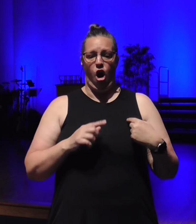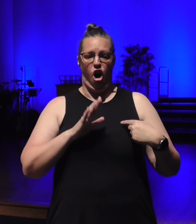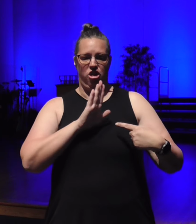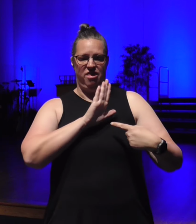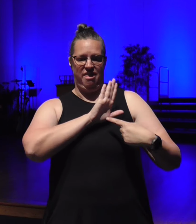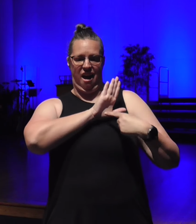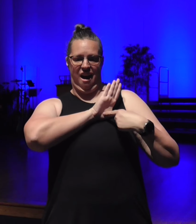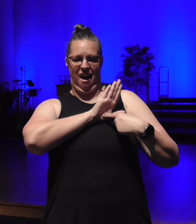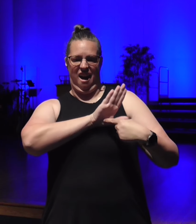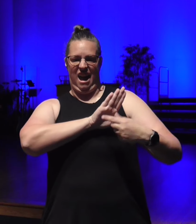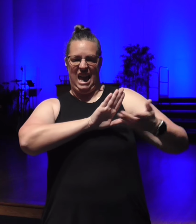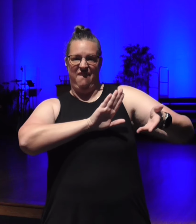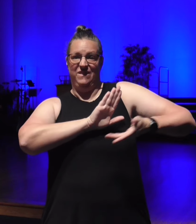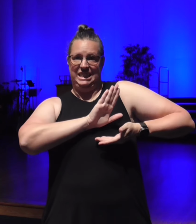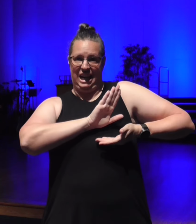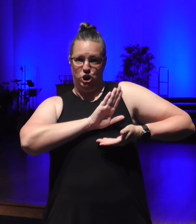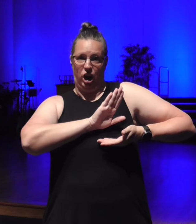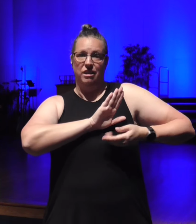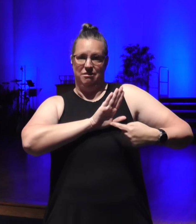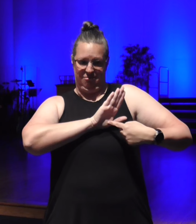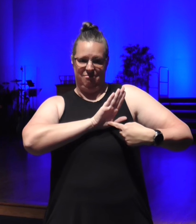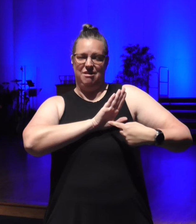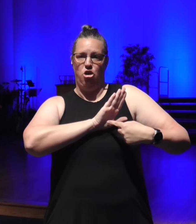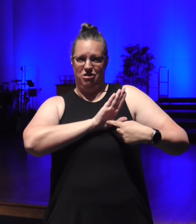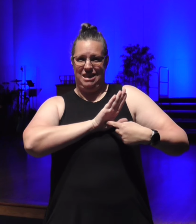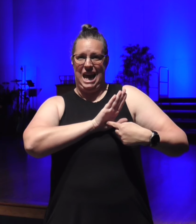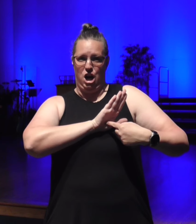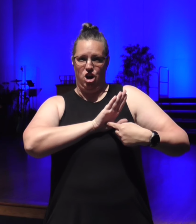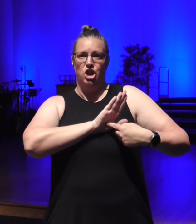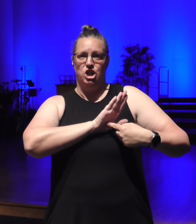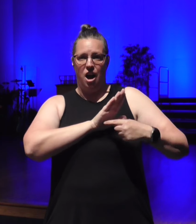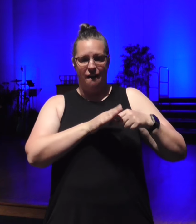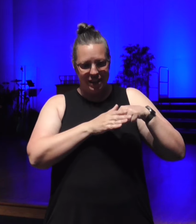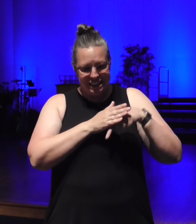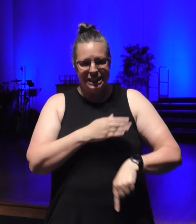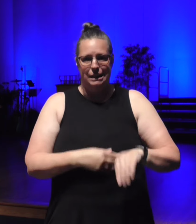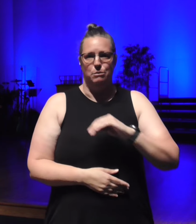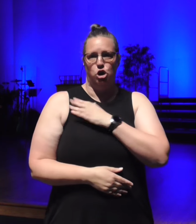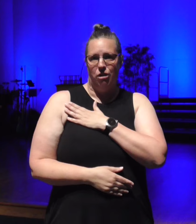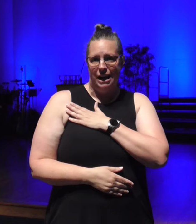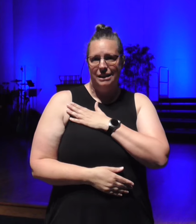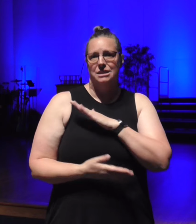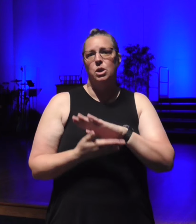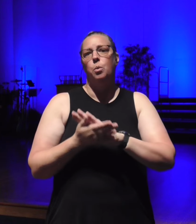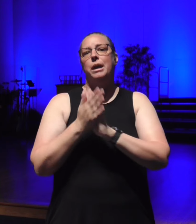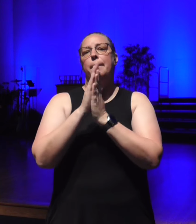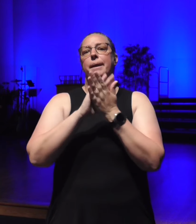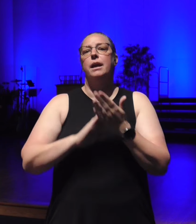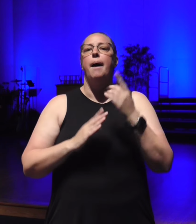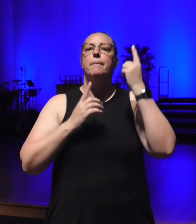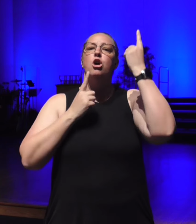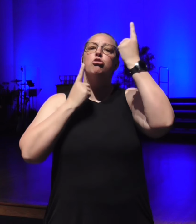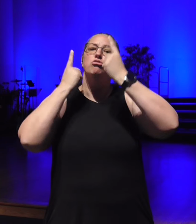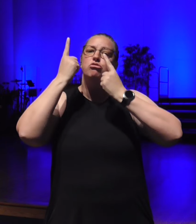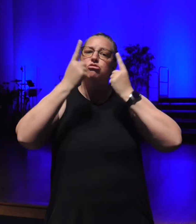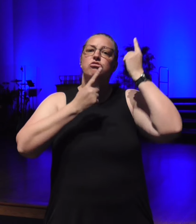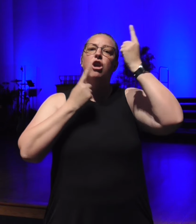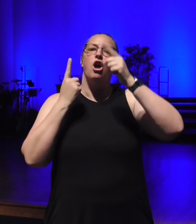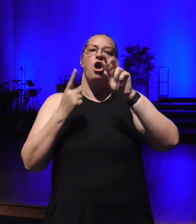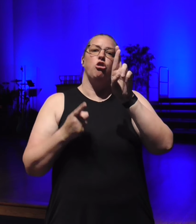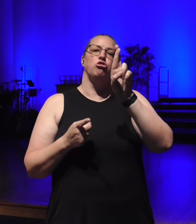portals, invitations of a deeper grace, where we can become greater reflectors